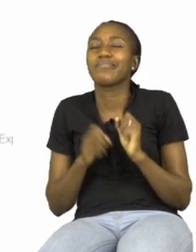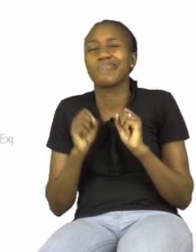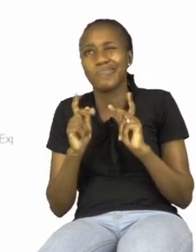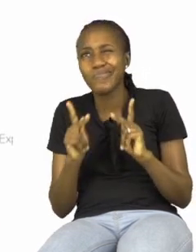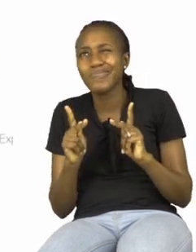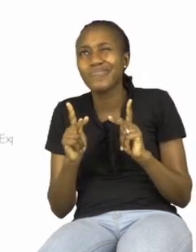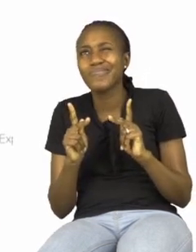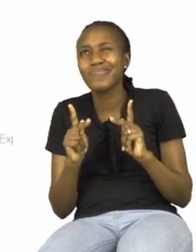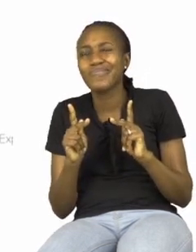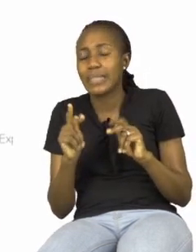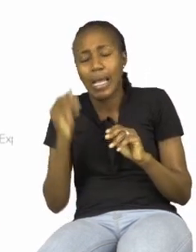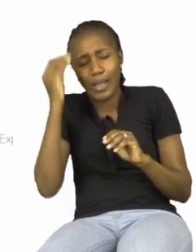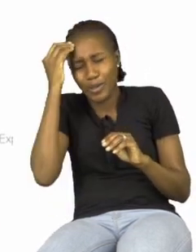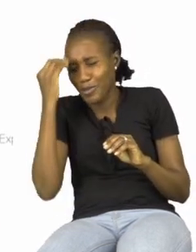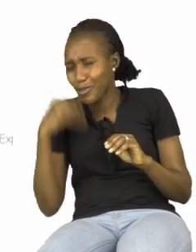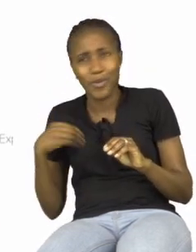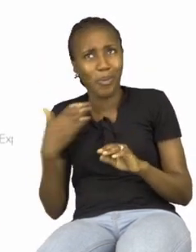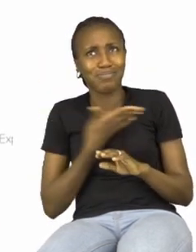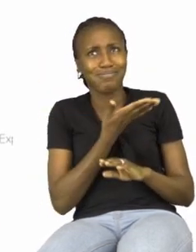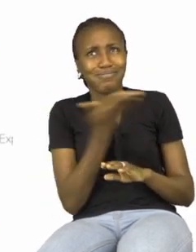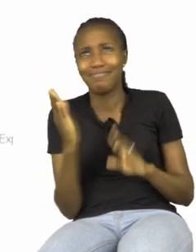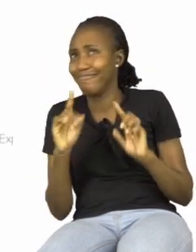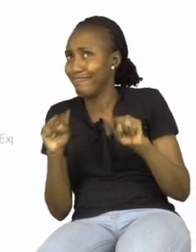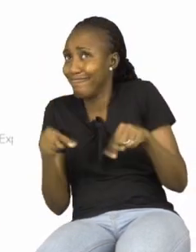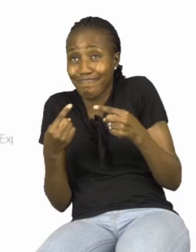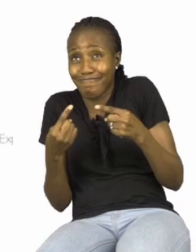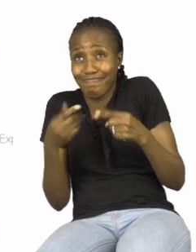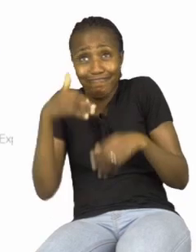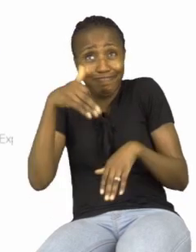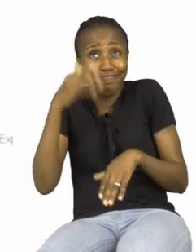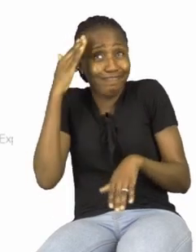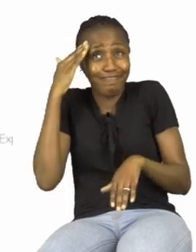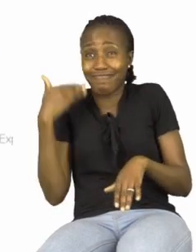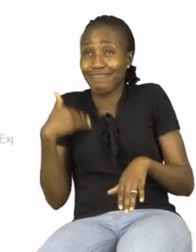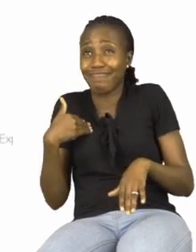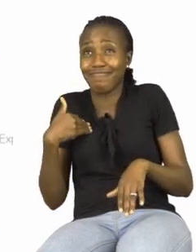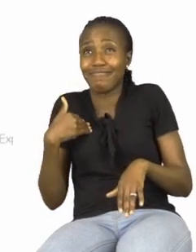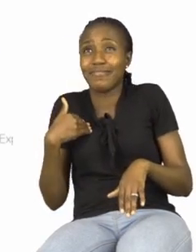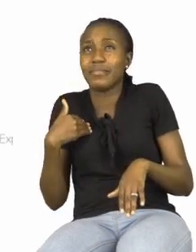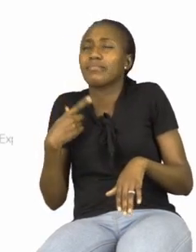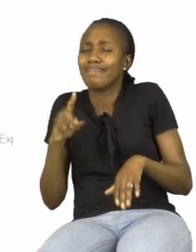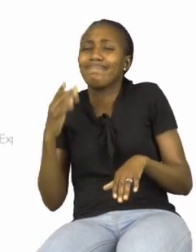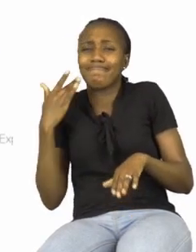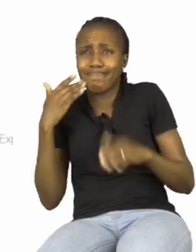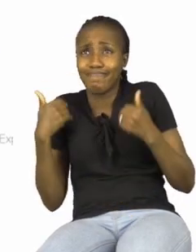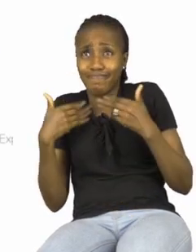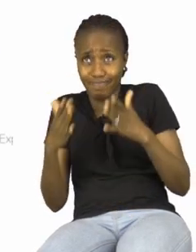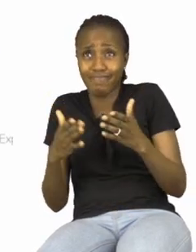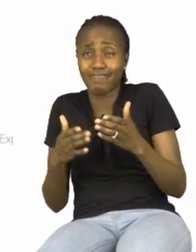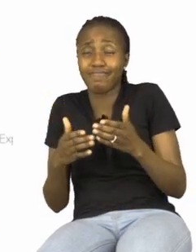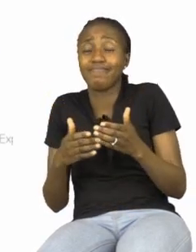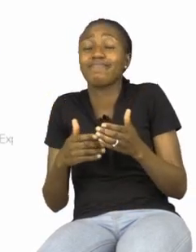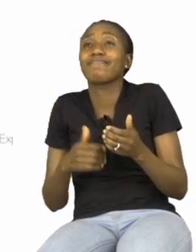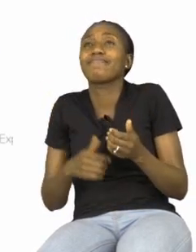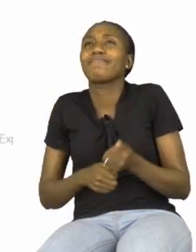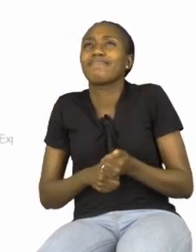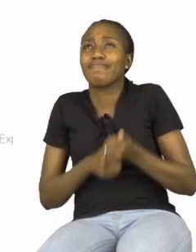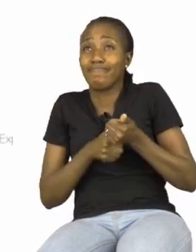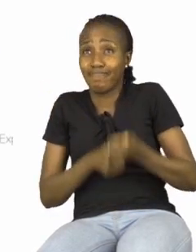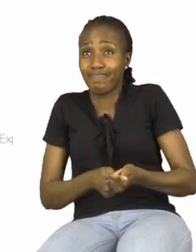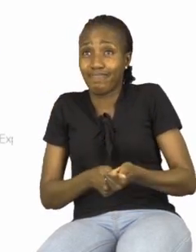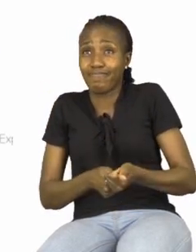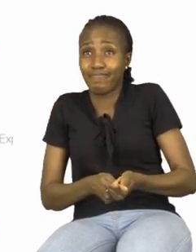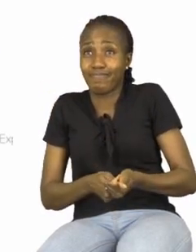know the beginnings of hockey. I should actually research that. But when I started playing hockey, we played with